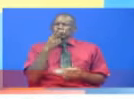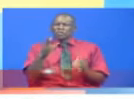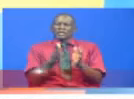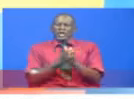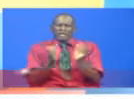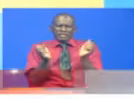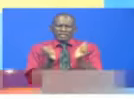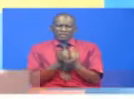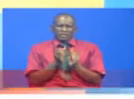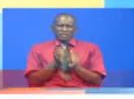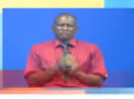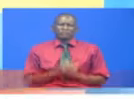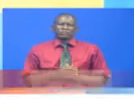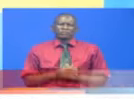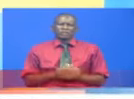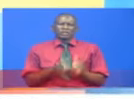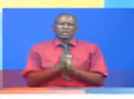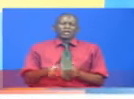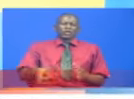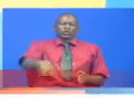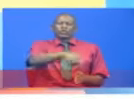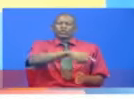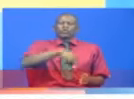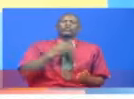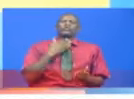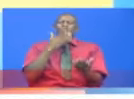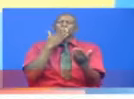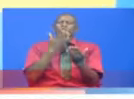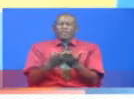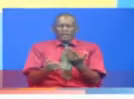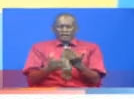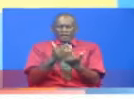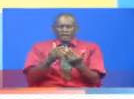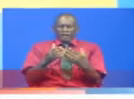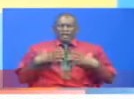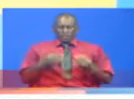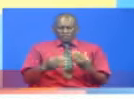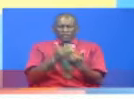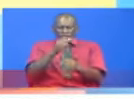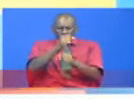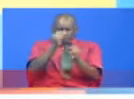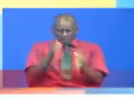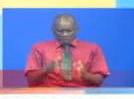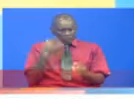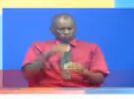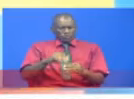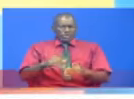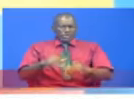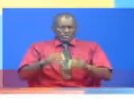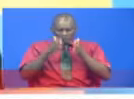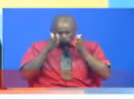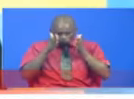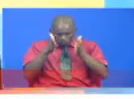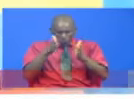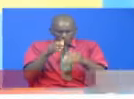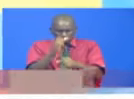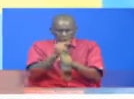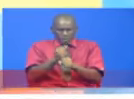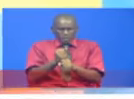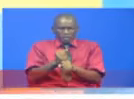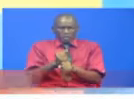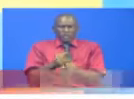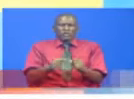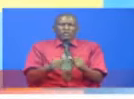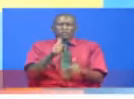20,211. And we want to thank our healthcare workers for their selfless devotion to duty that